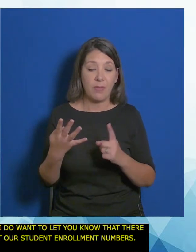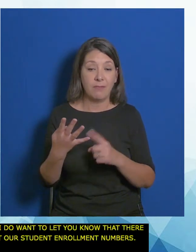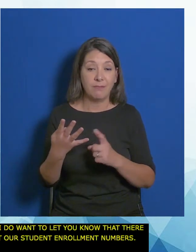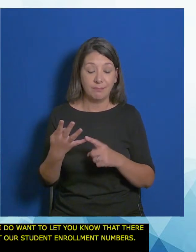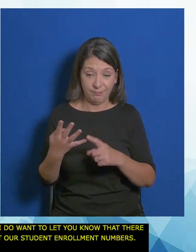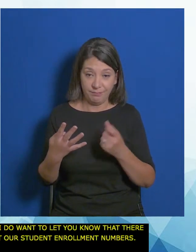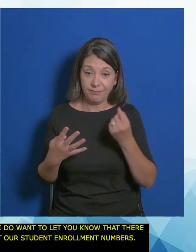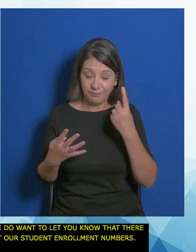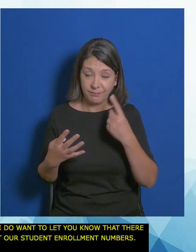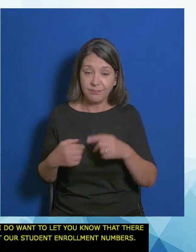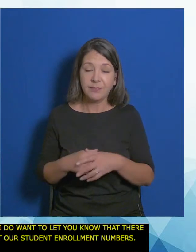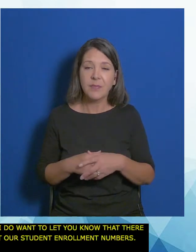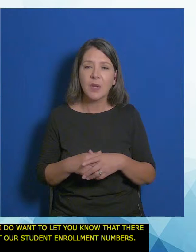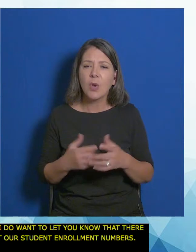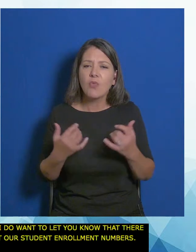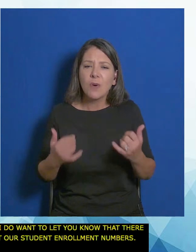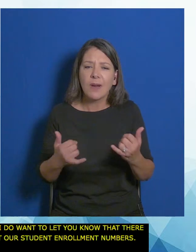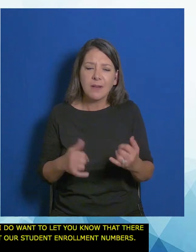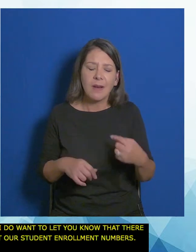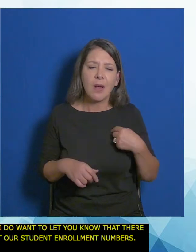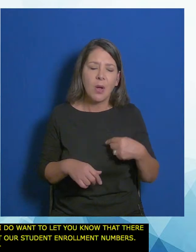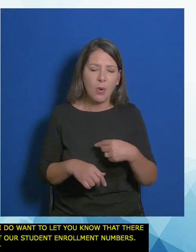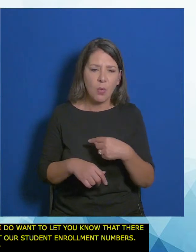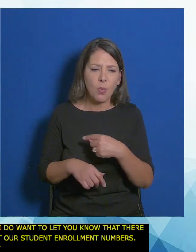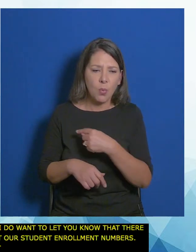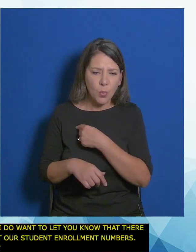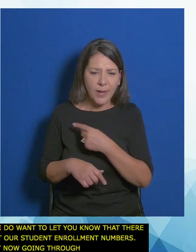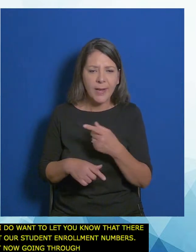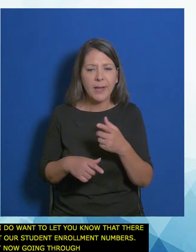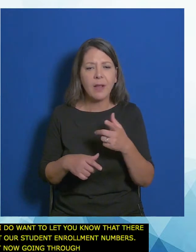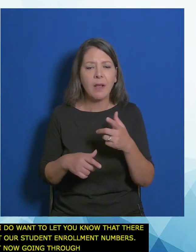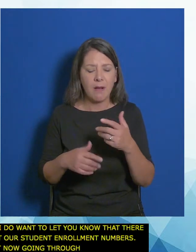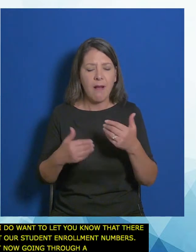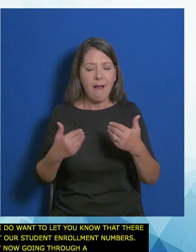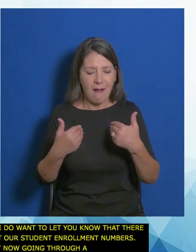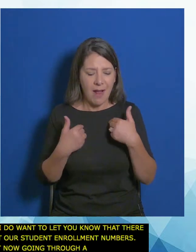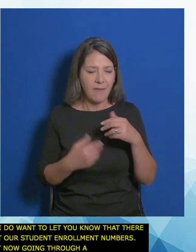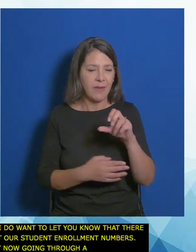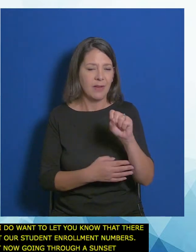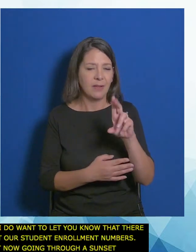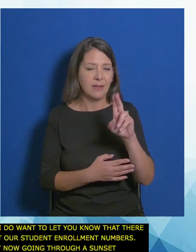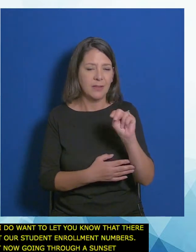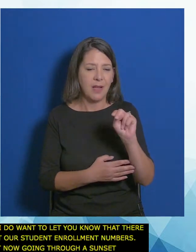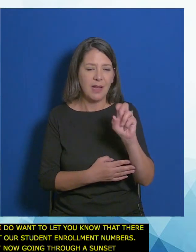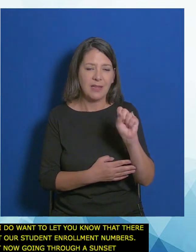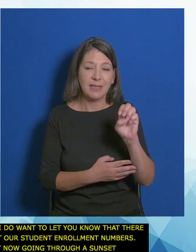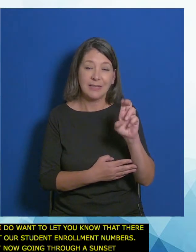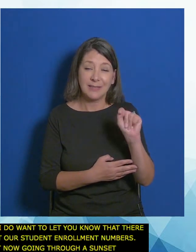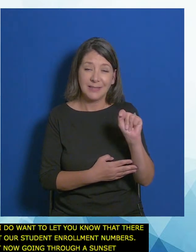is we are right now going through a sunset audit.